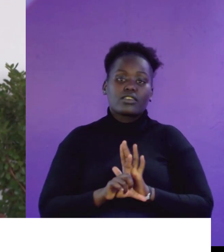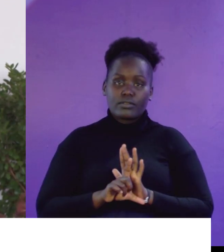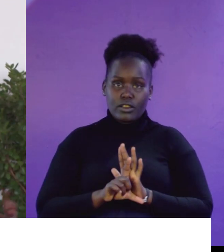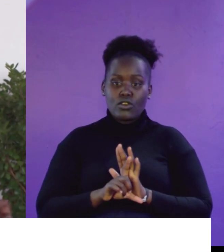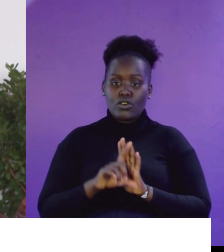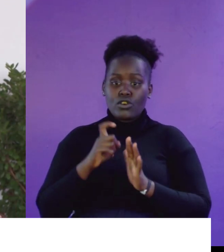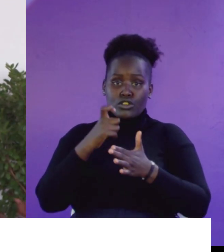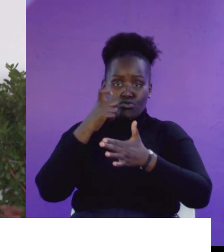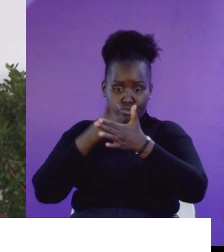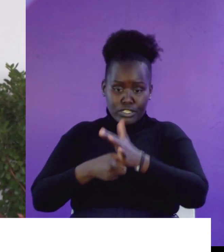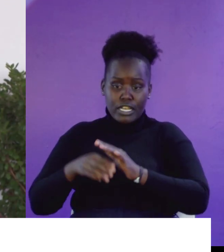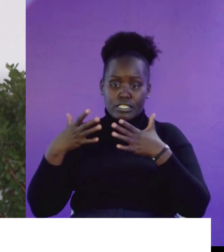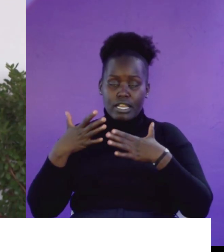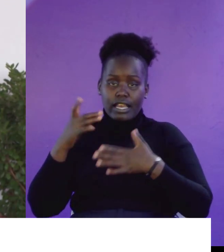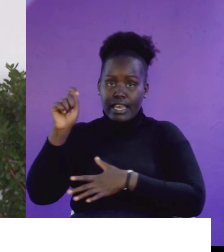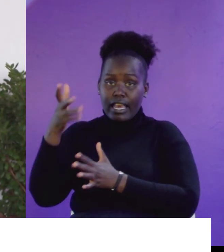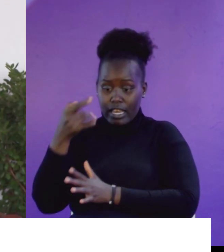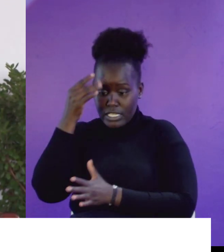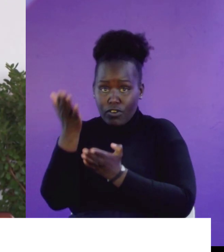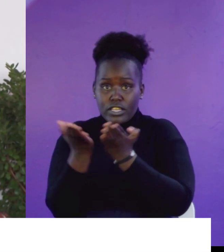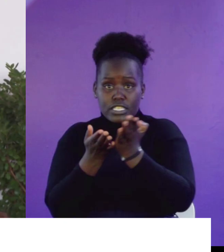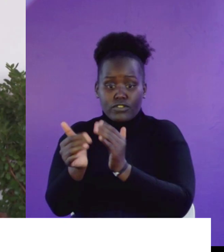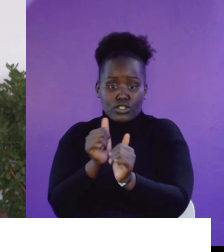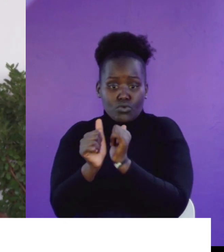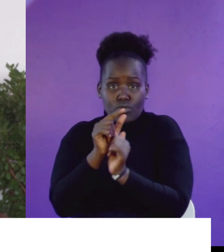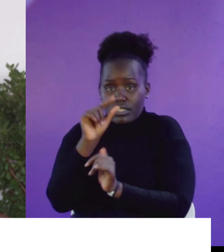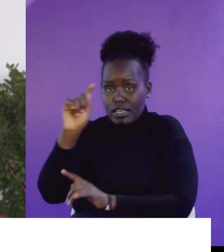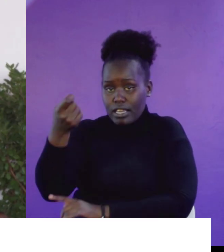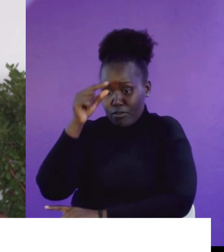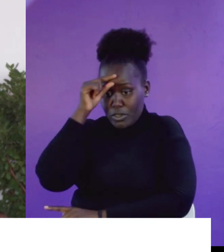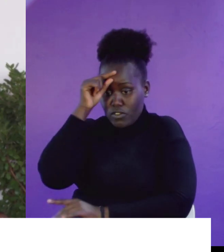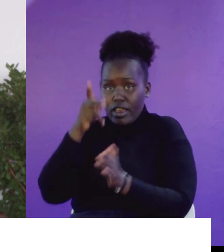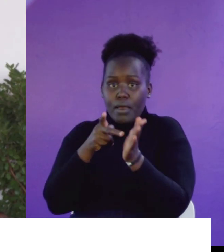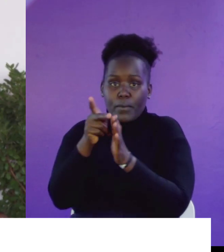charge citizens for a service the government of Kenya has paid for.